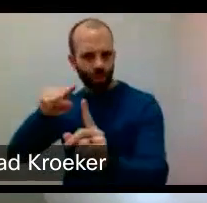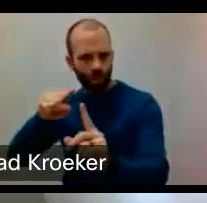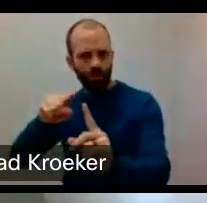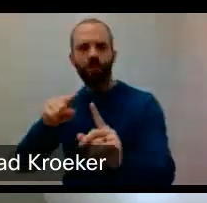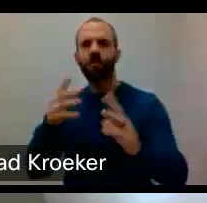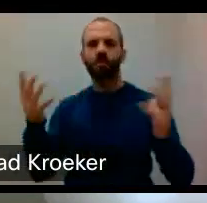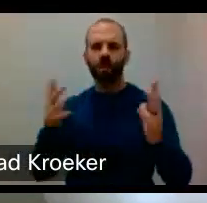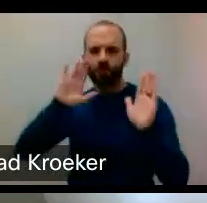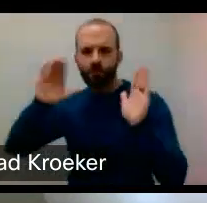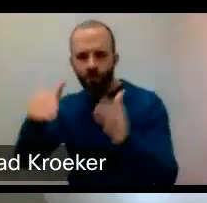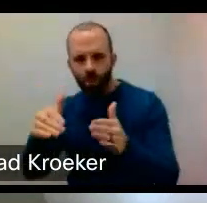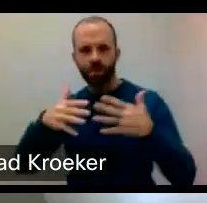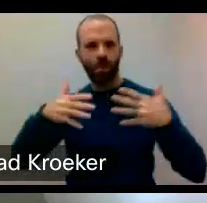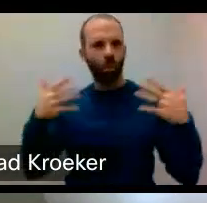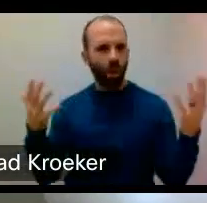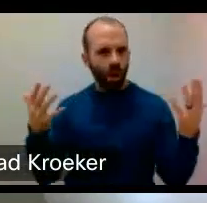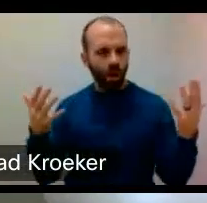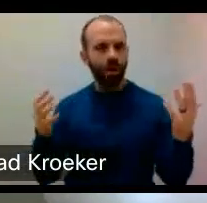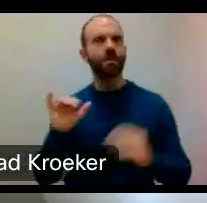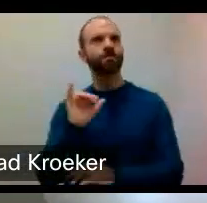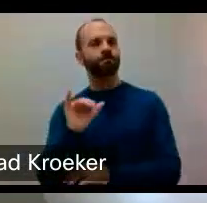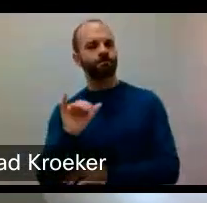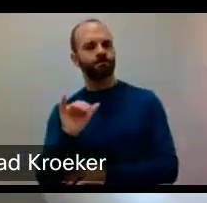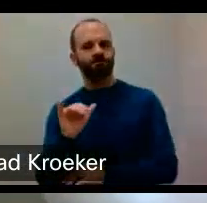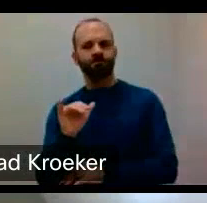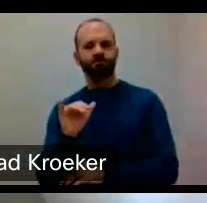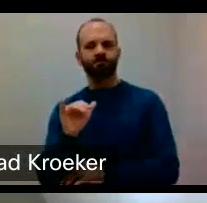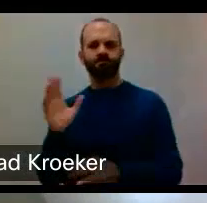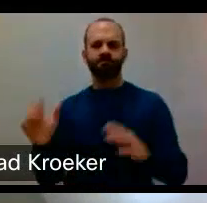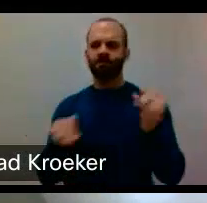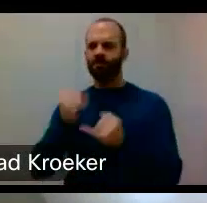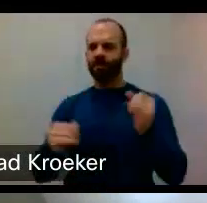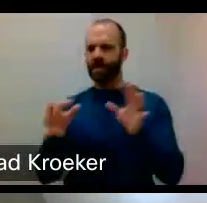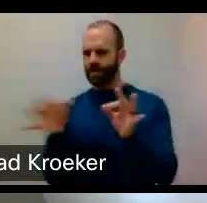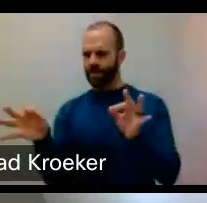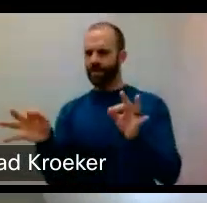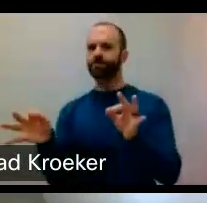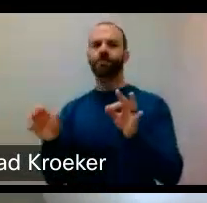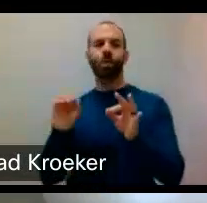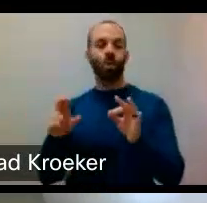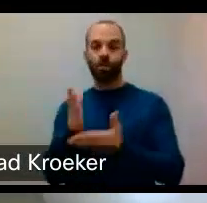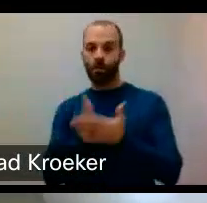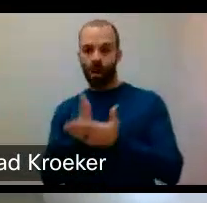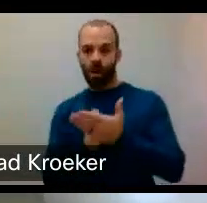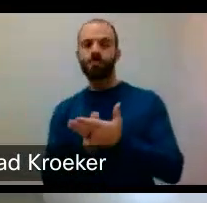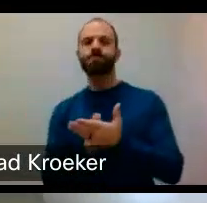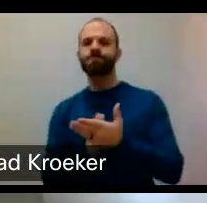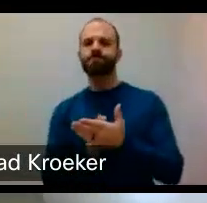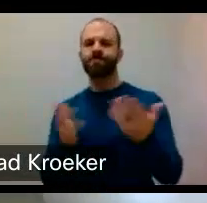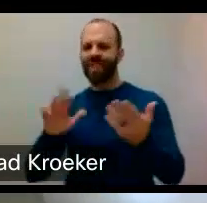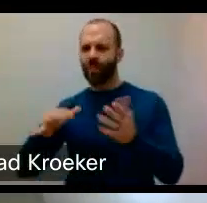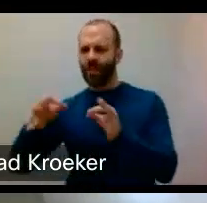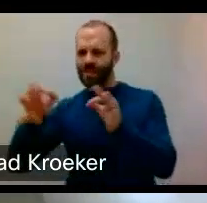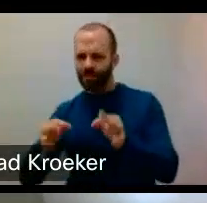up with that kind of final statement or final section that explains